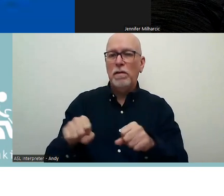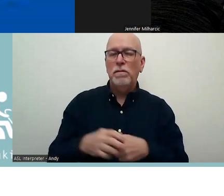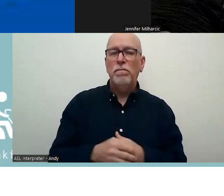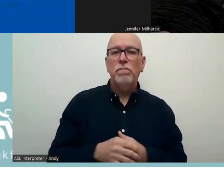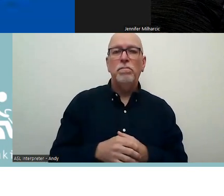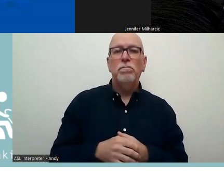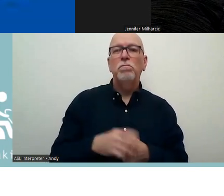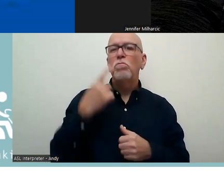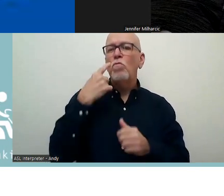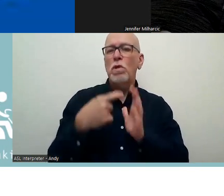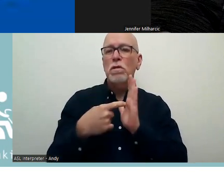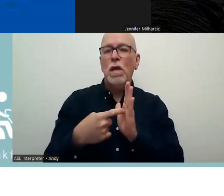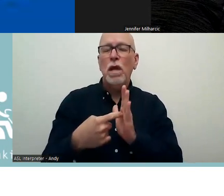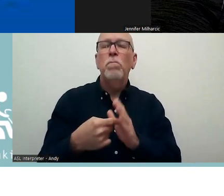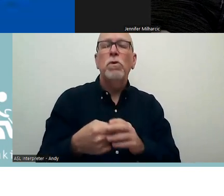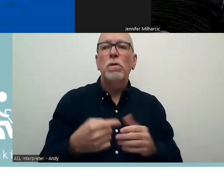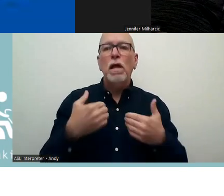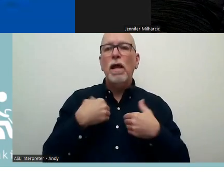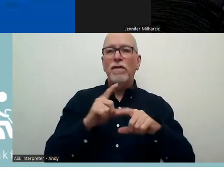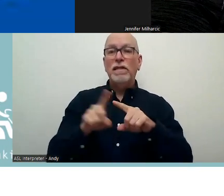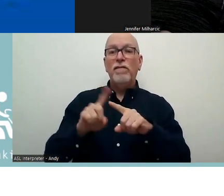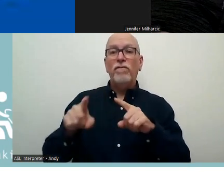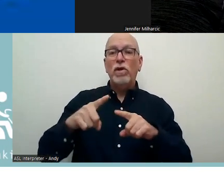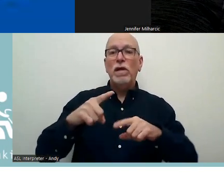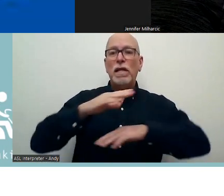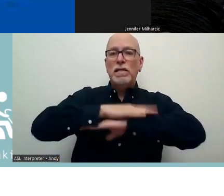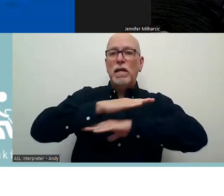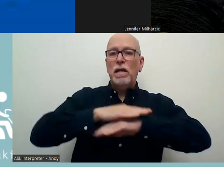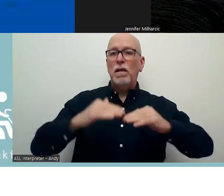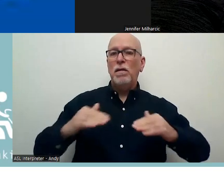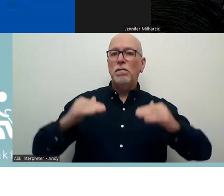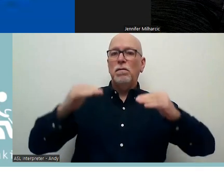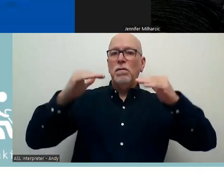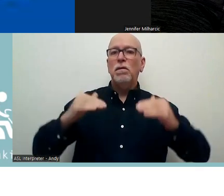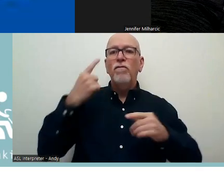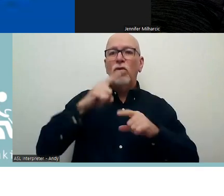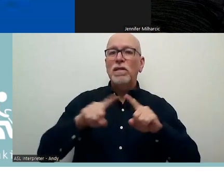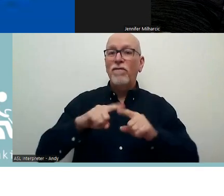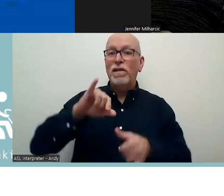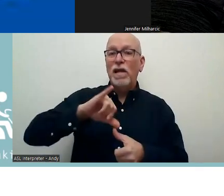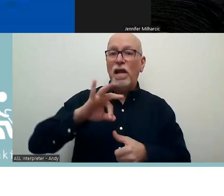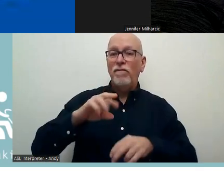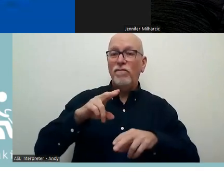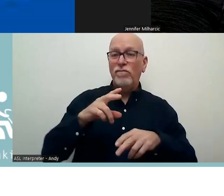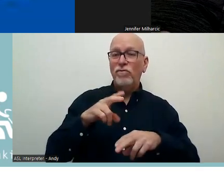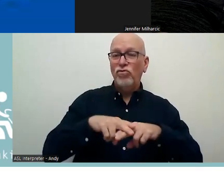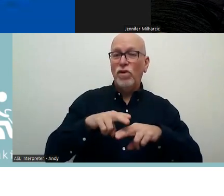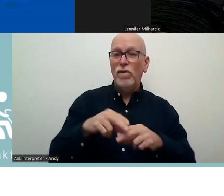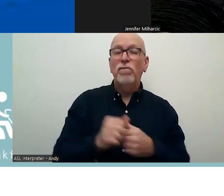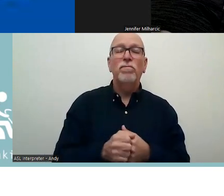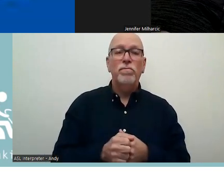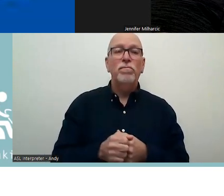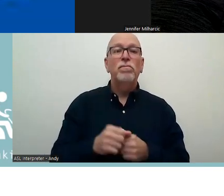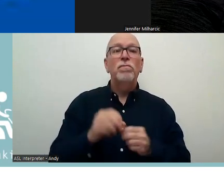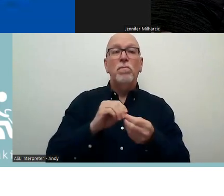for example having different counter heights or different kinds of chairs with and without arms principle